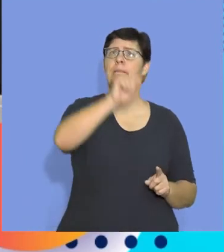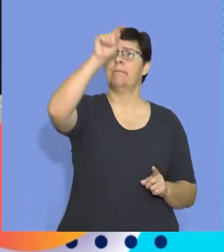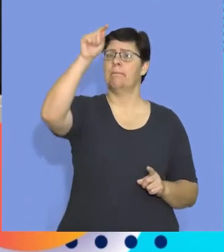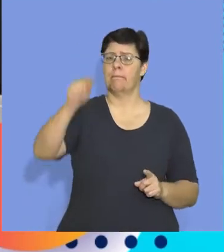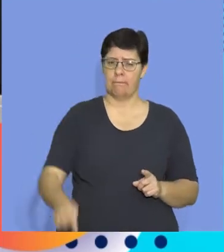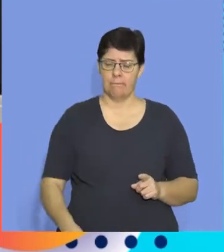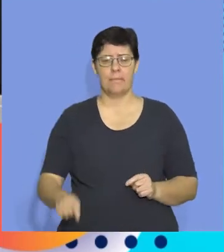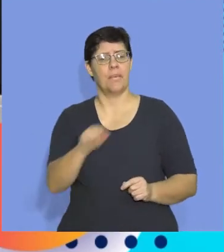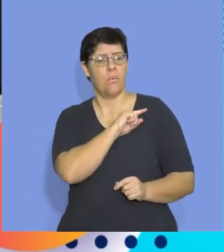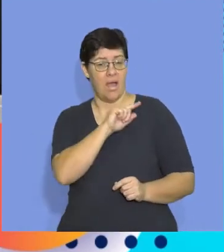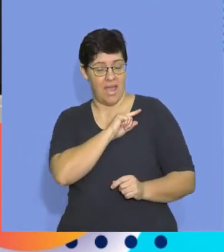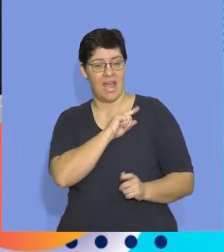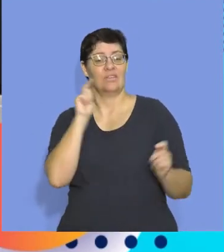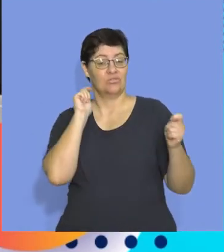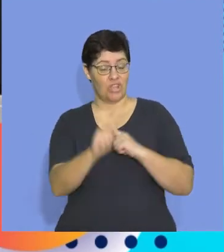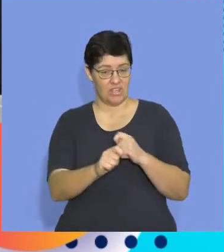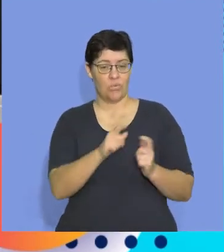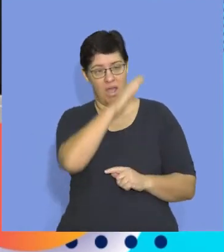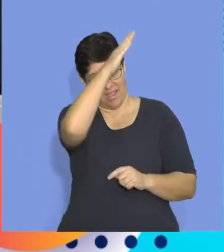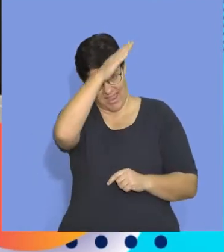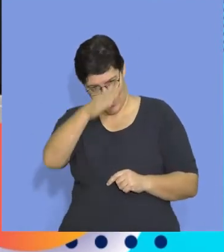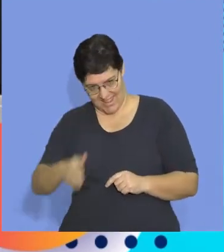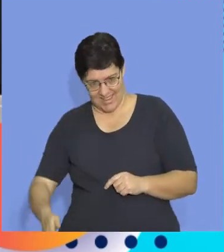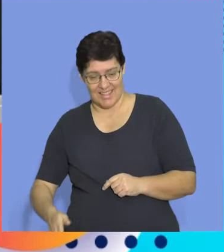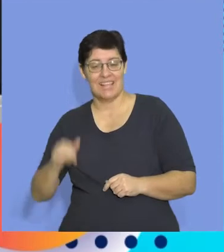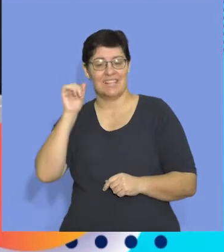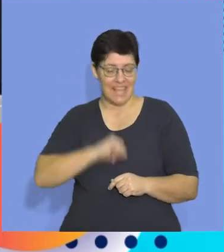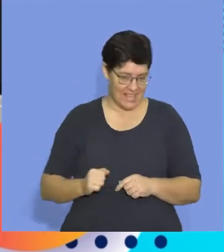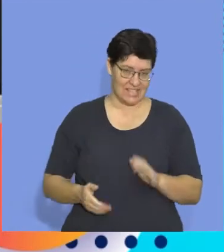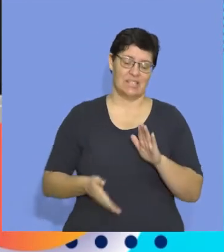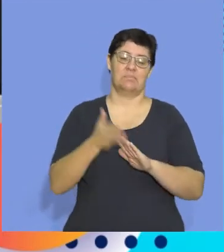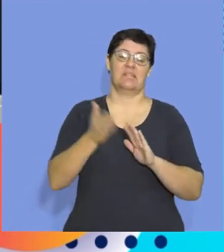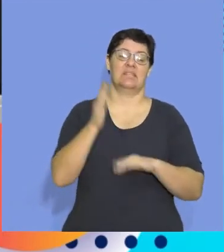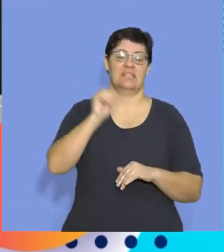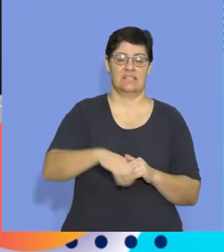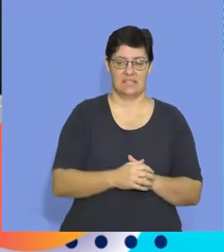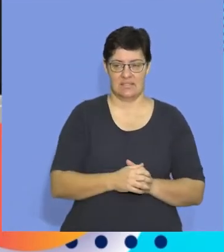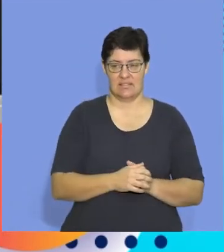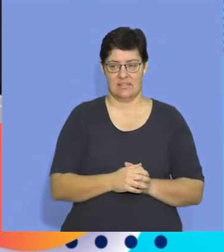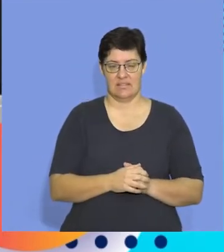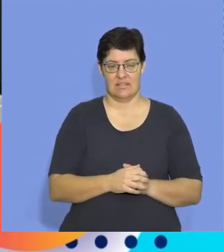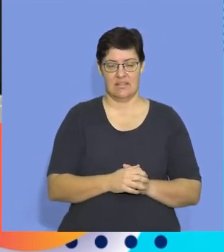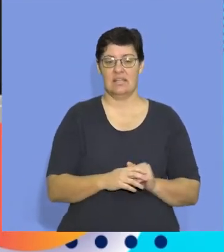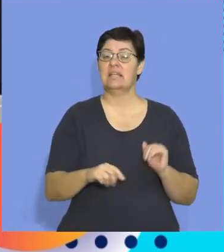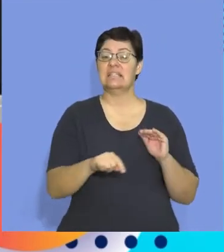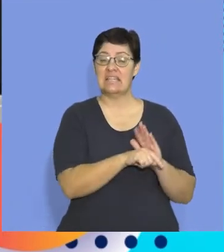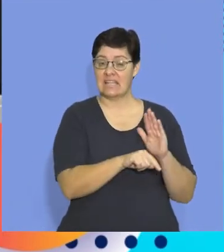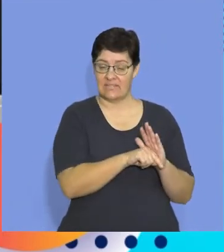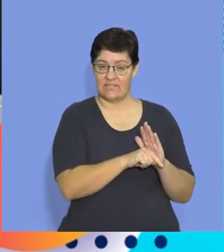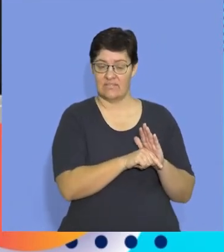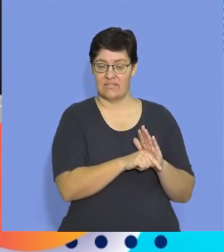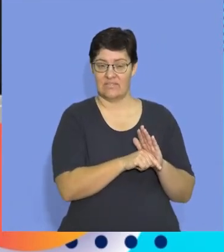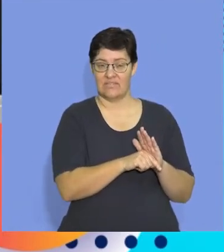direction. Okay. Yes, it was speeding up. Negative is a direction. Negative